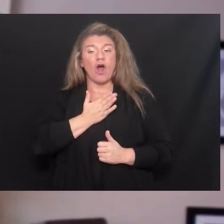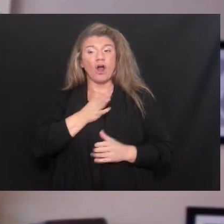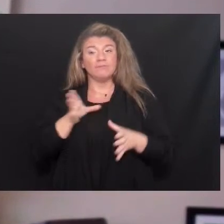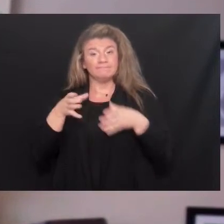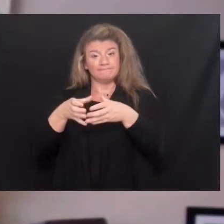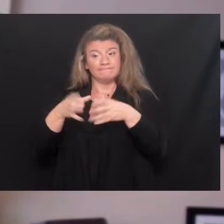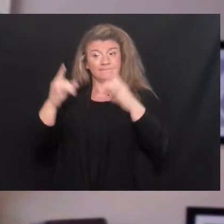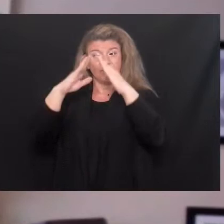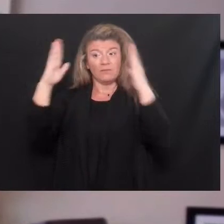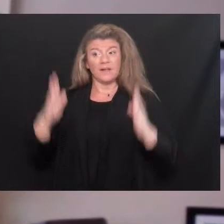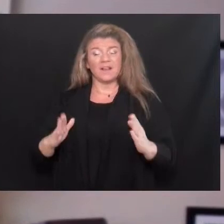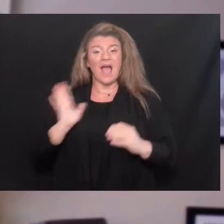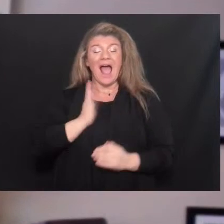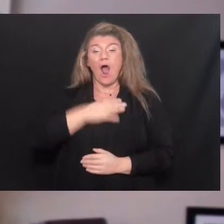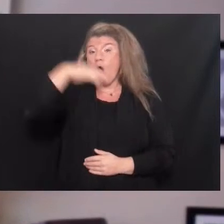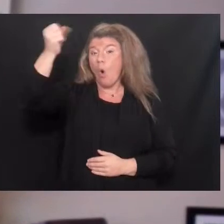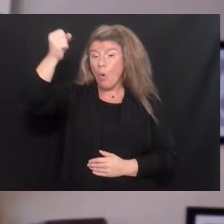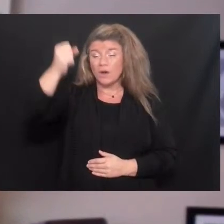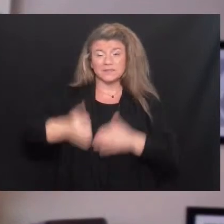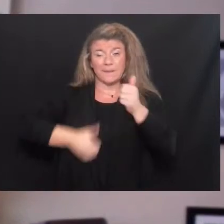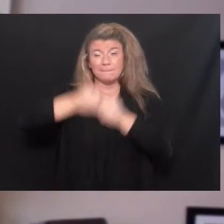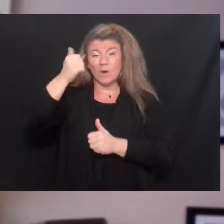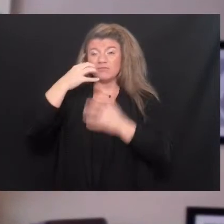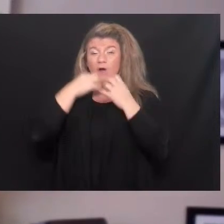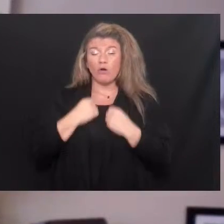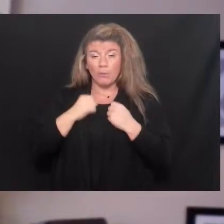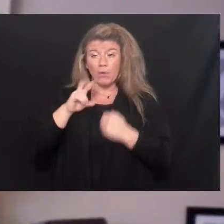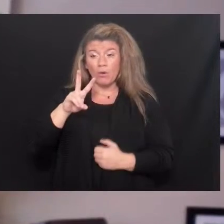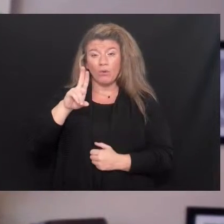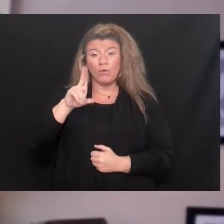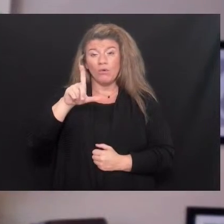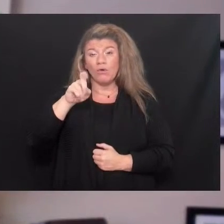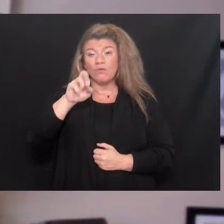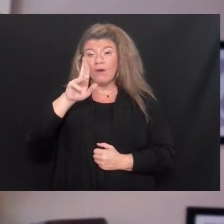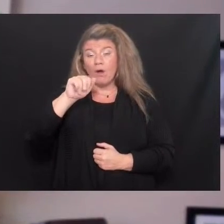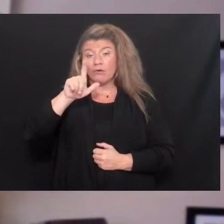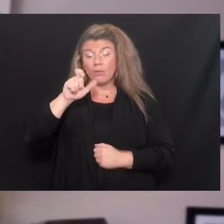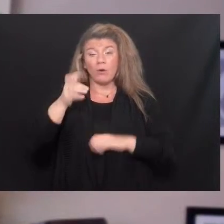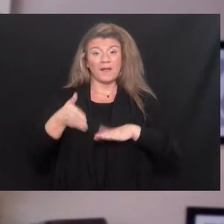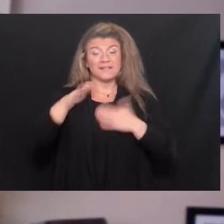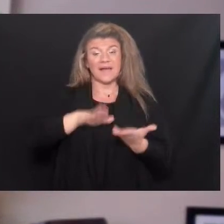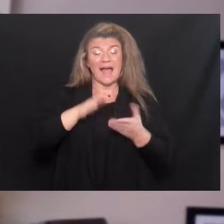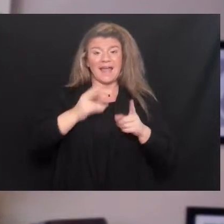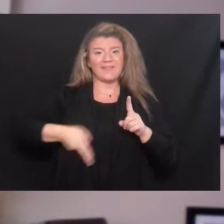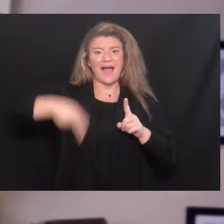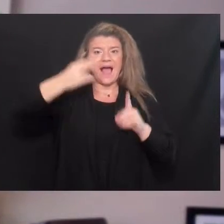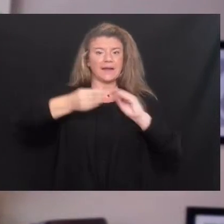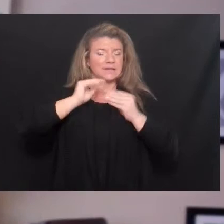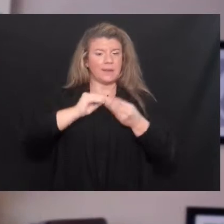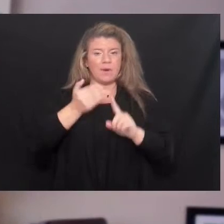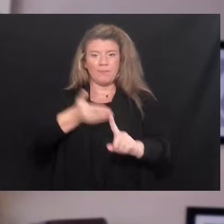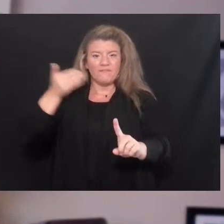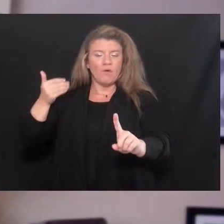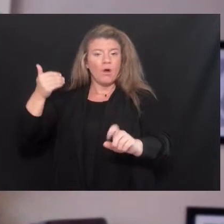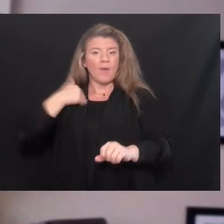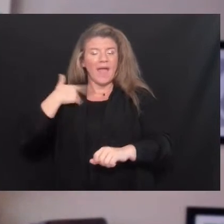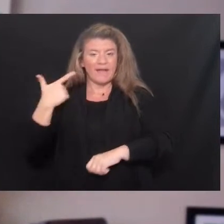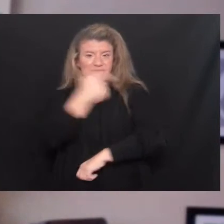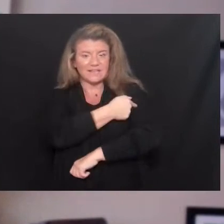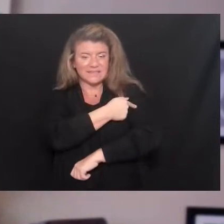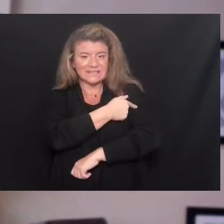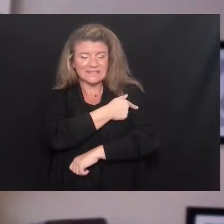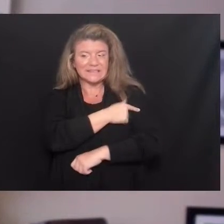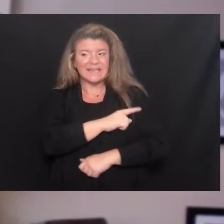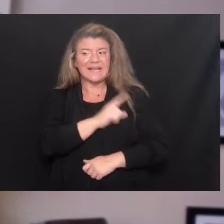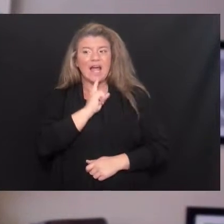our oldest and most vulnerable, and the people that were dying at the highest numbers earlier in the pandemic before we had vaccines,